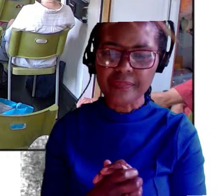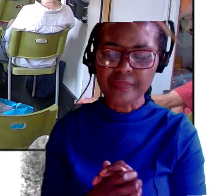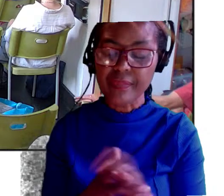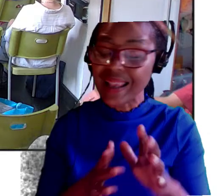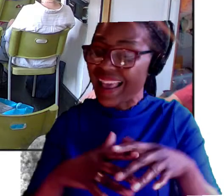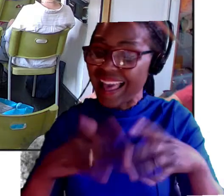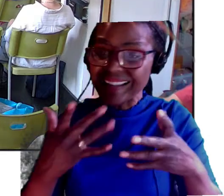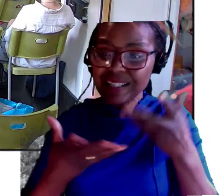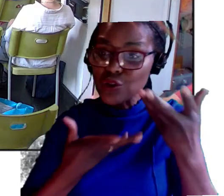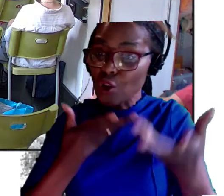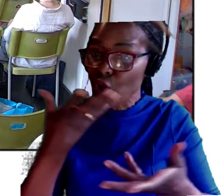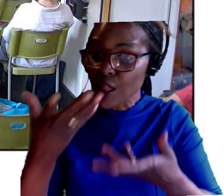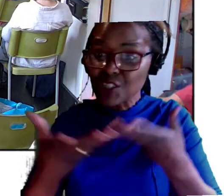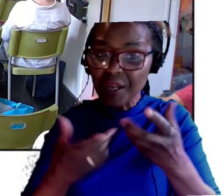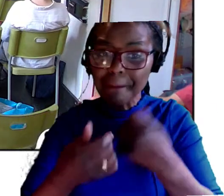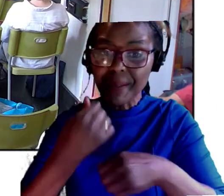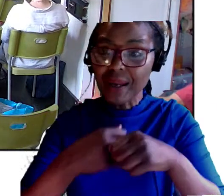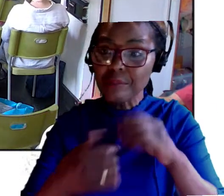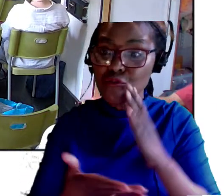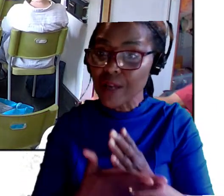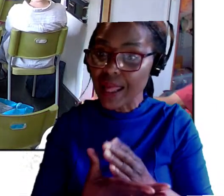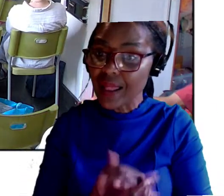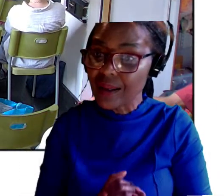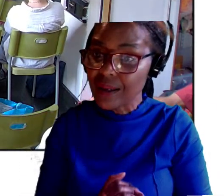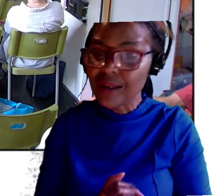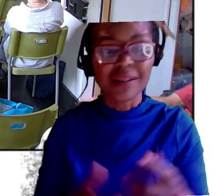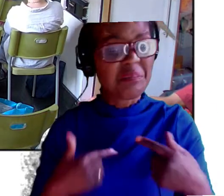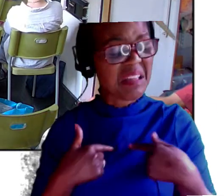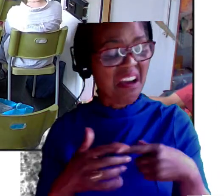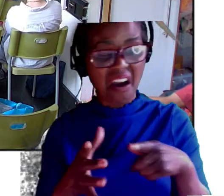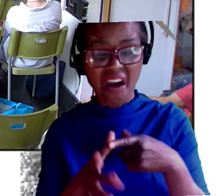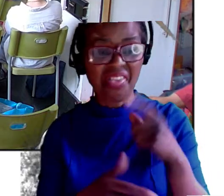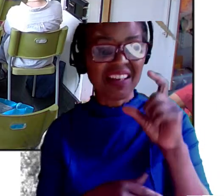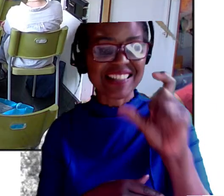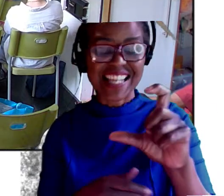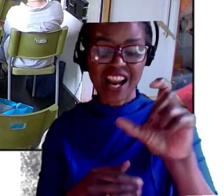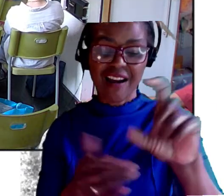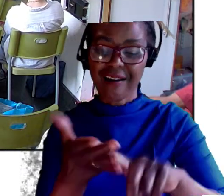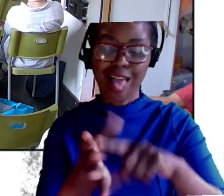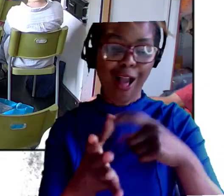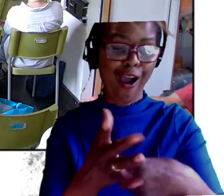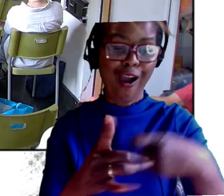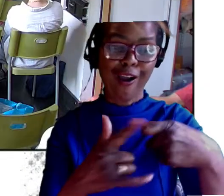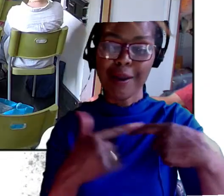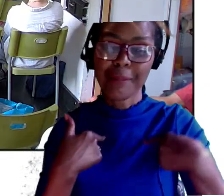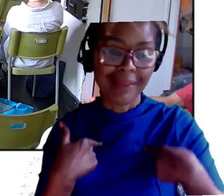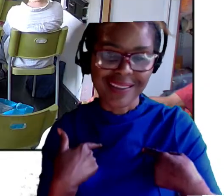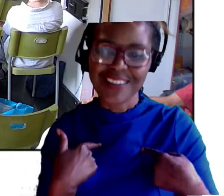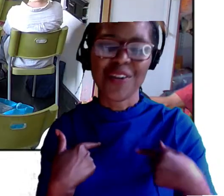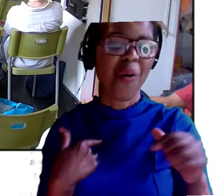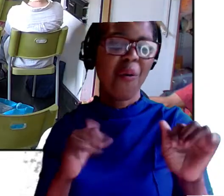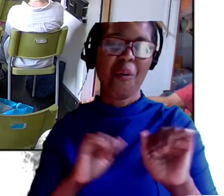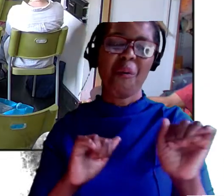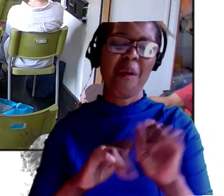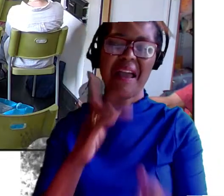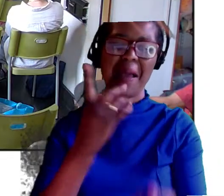created? I'm not Arthur C. Clarke, no, that's never happened to me. Not yet. I mean, not yet.